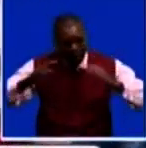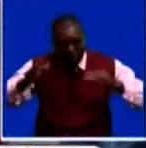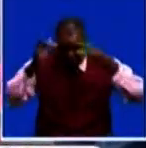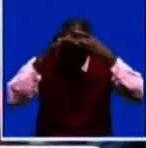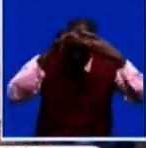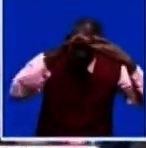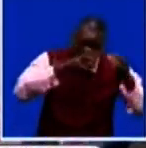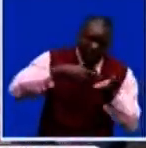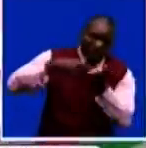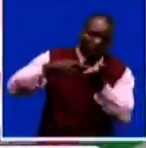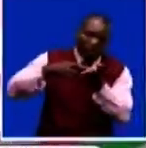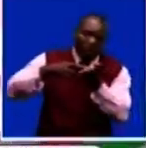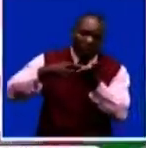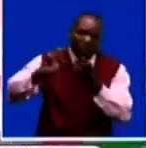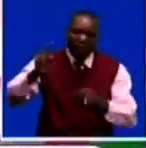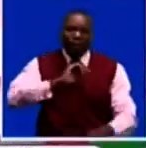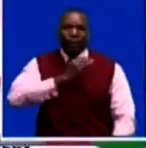of the First Lady.